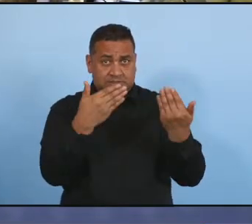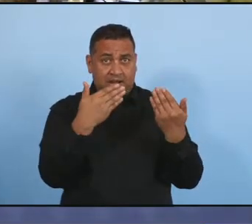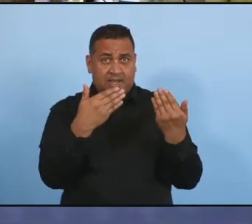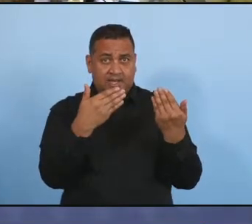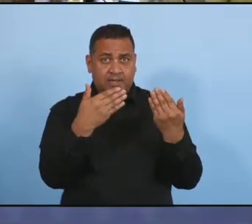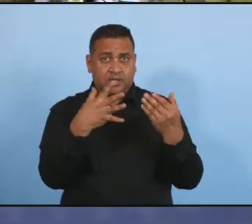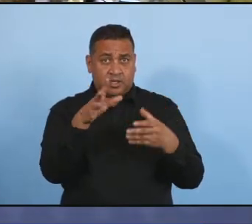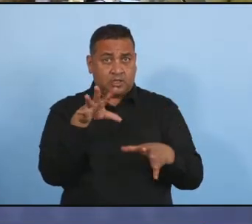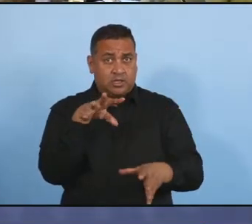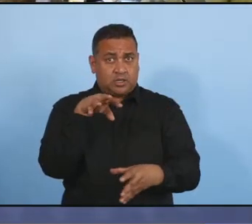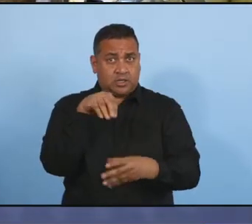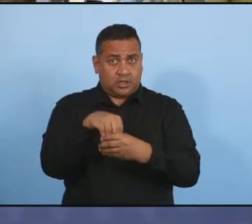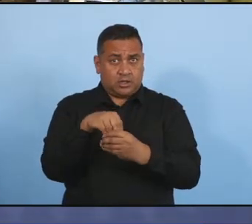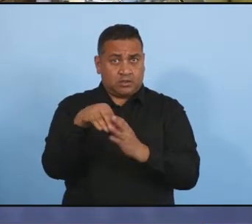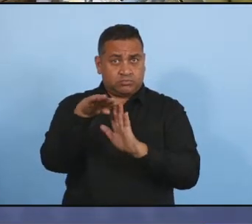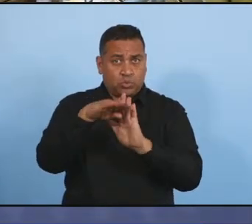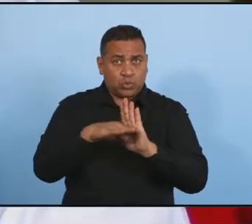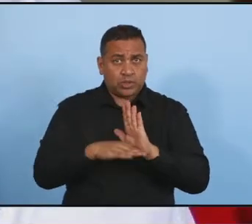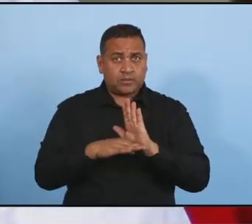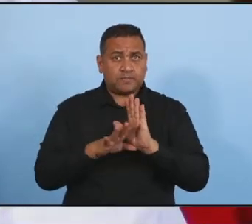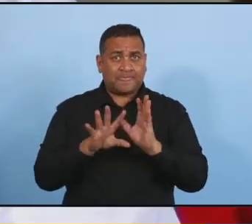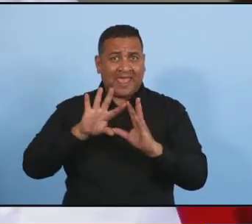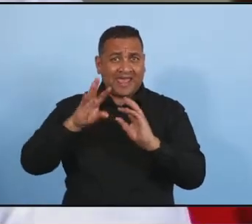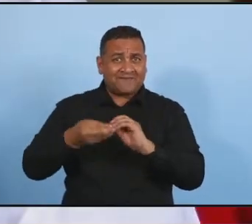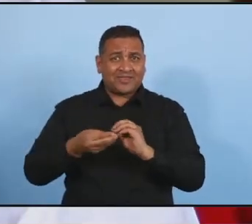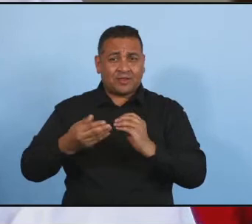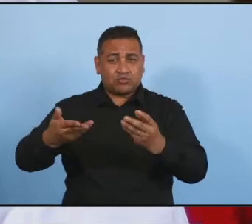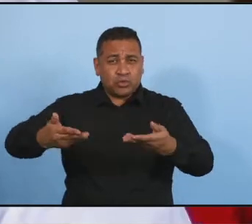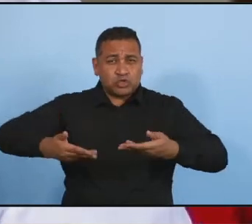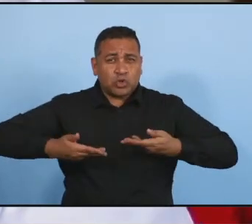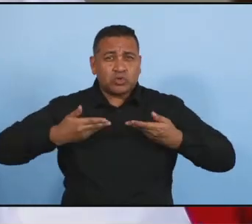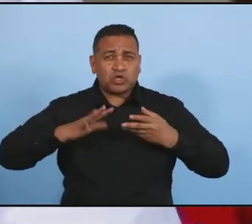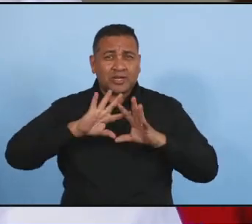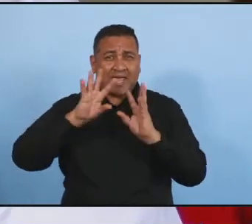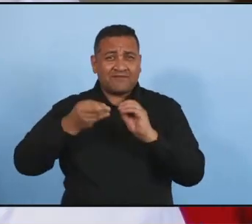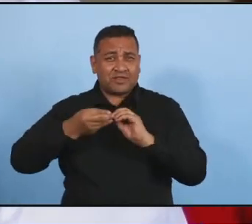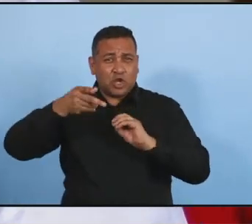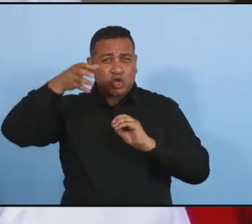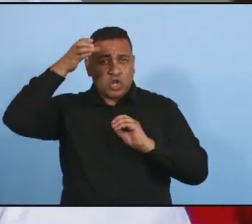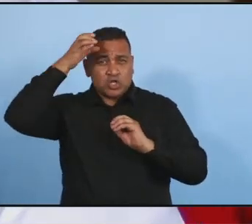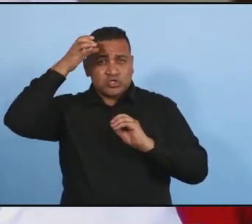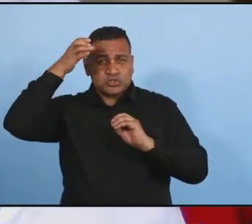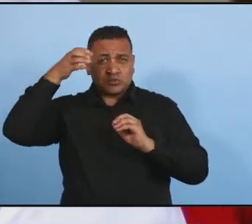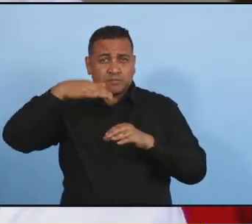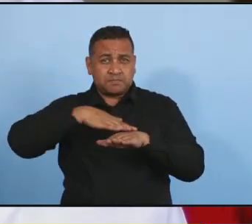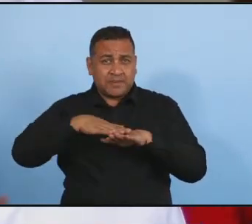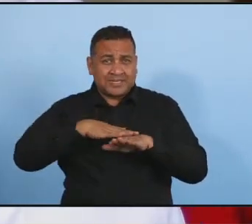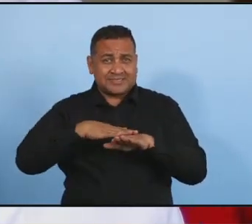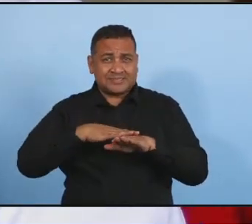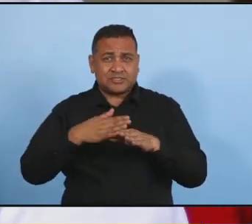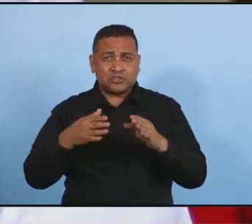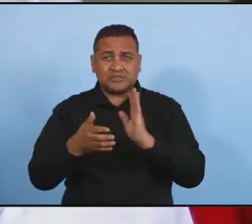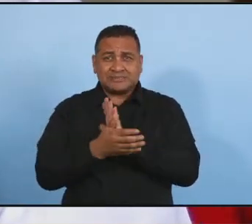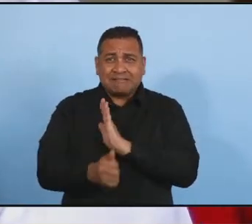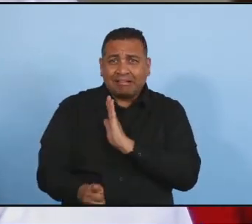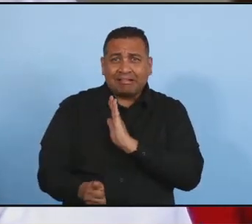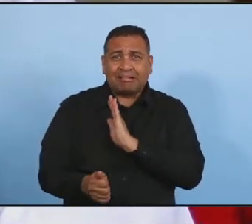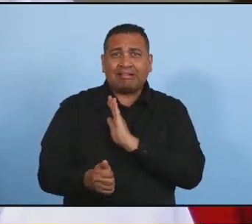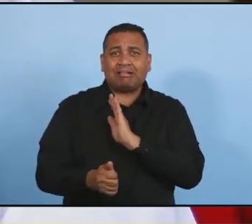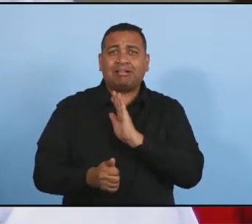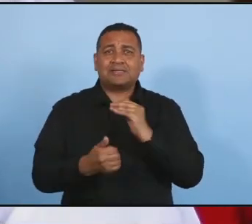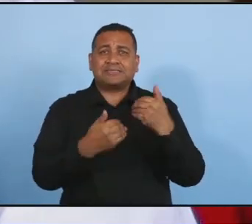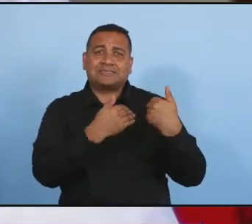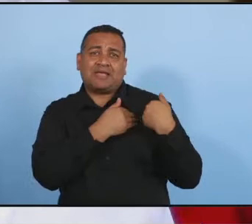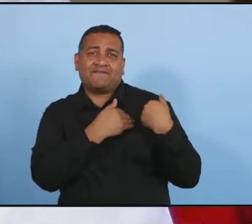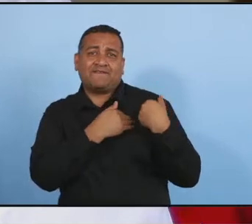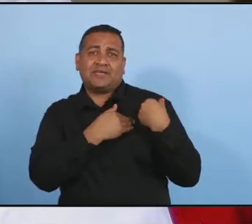we go through everything: induction, through all the models we have, like basic hand skills, safety, all those. From there, we're taking